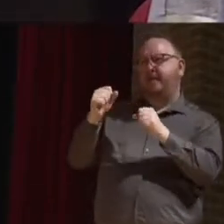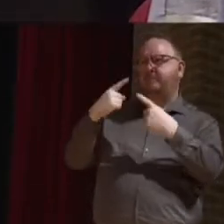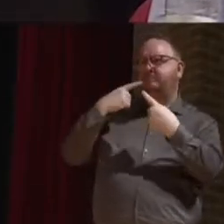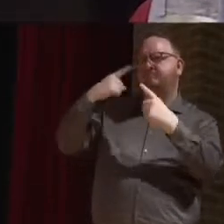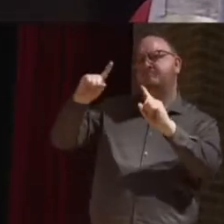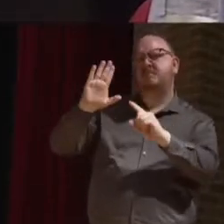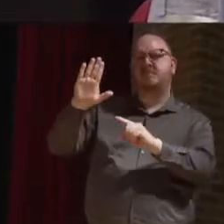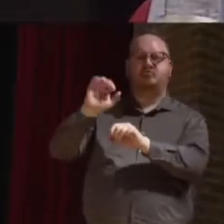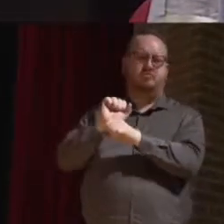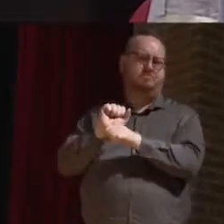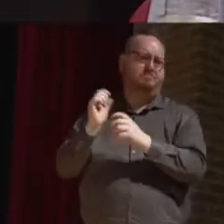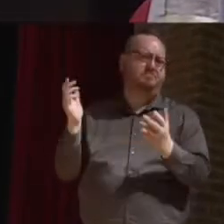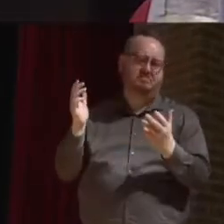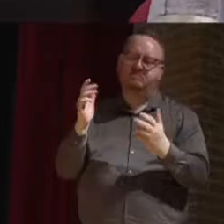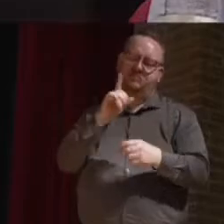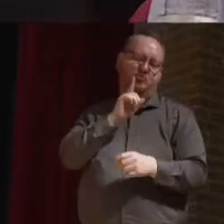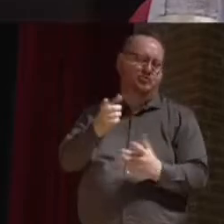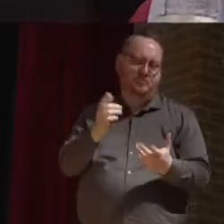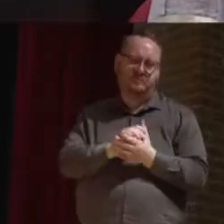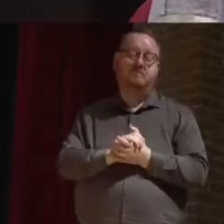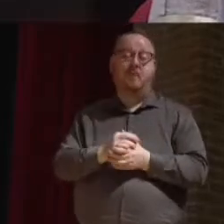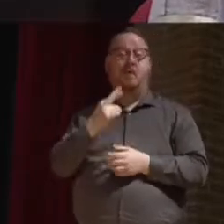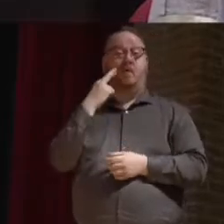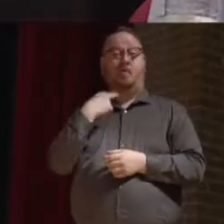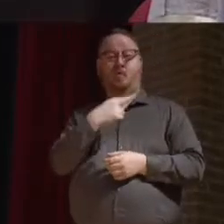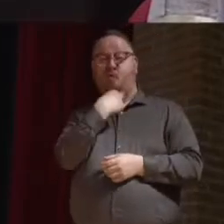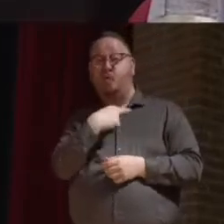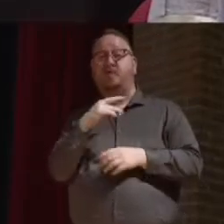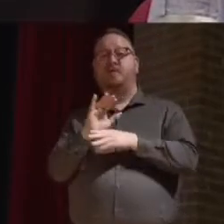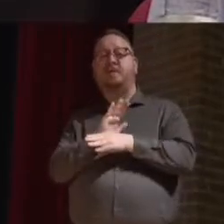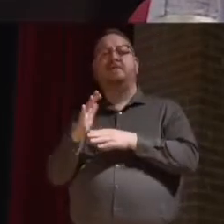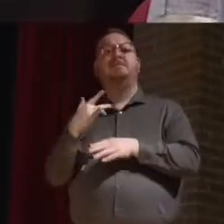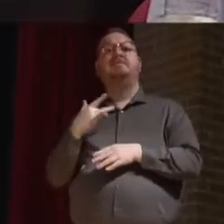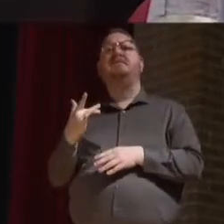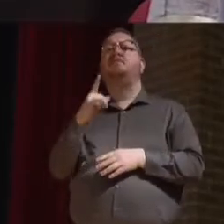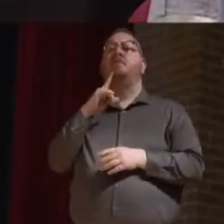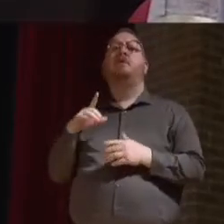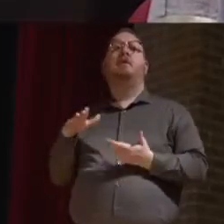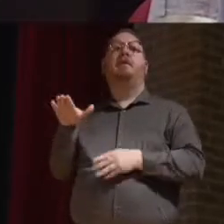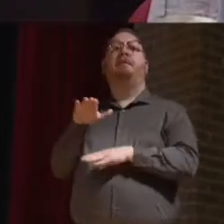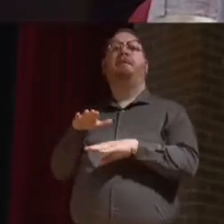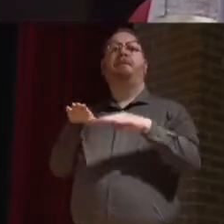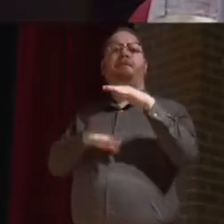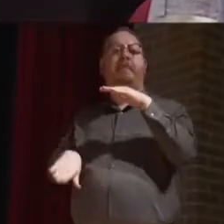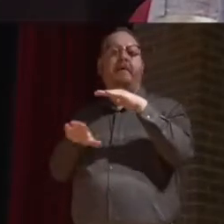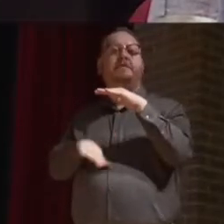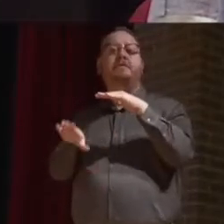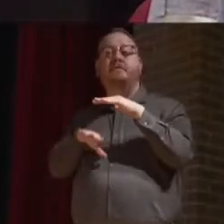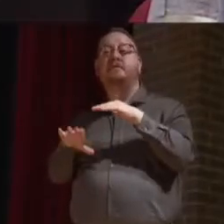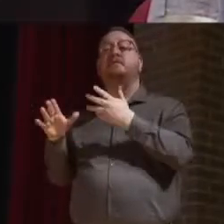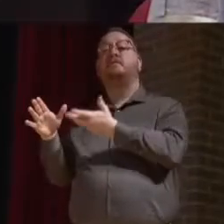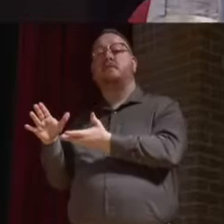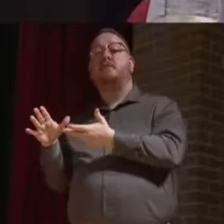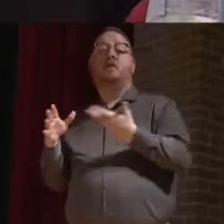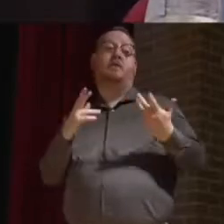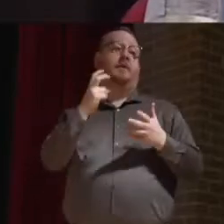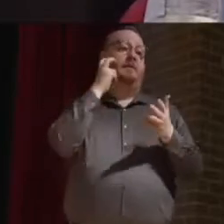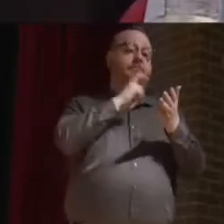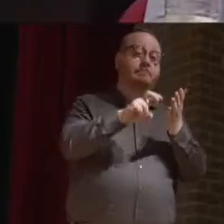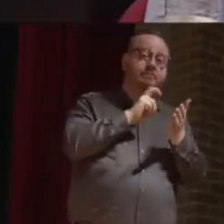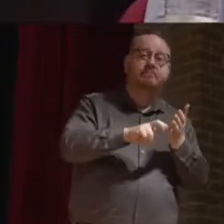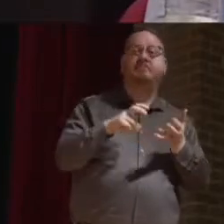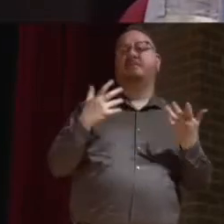job. Sure, in the restaurant business, it's either an entry-level position or a career position. What